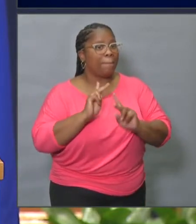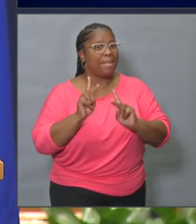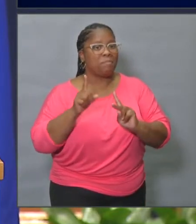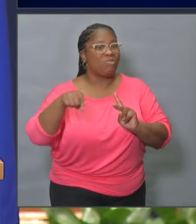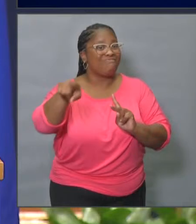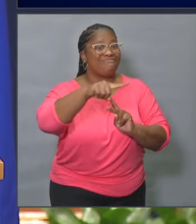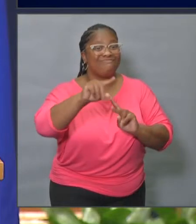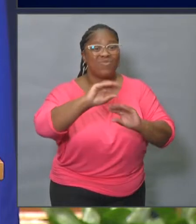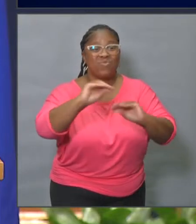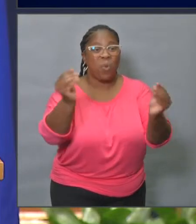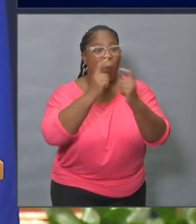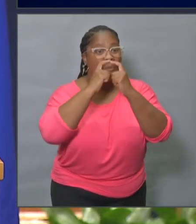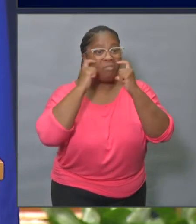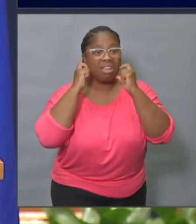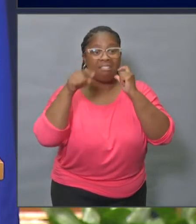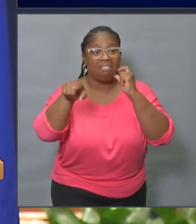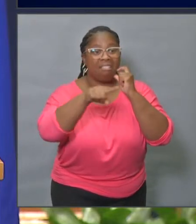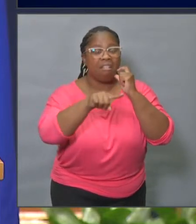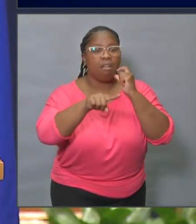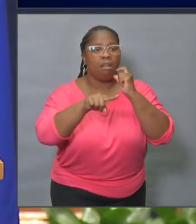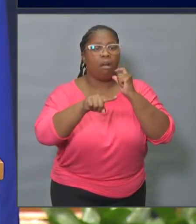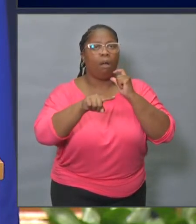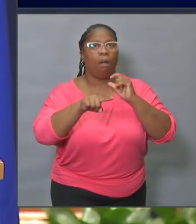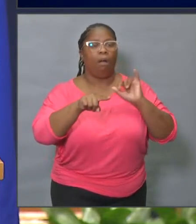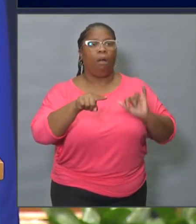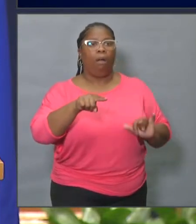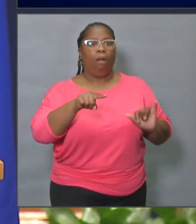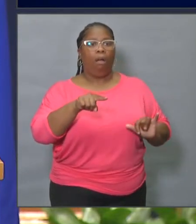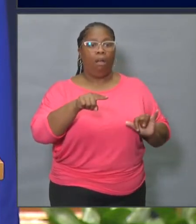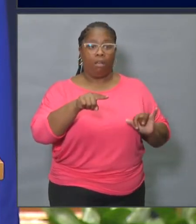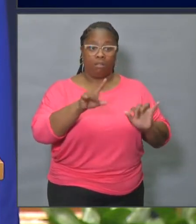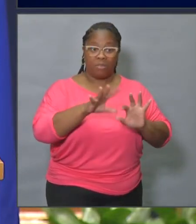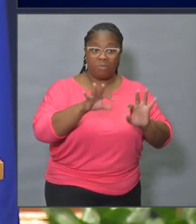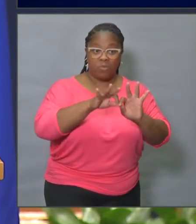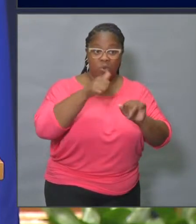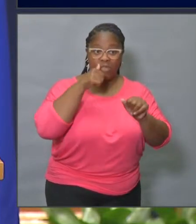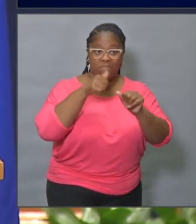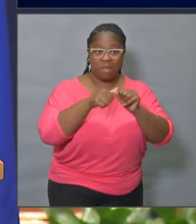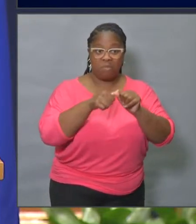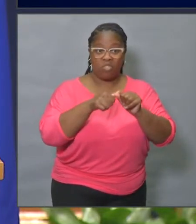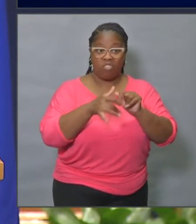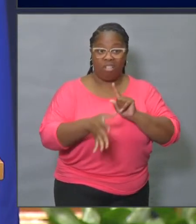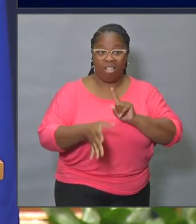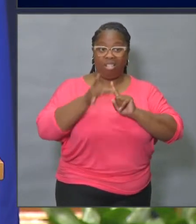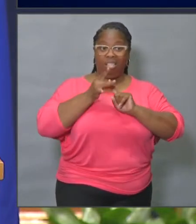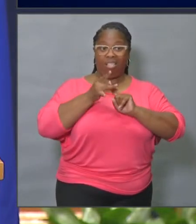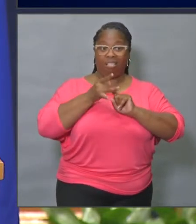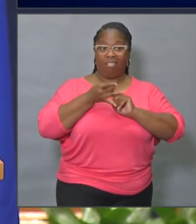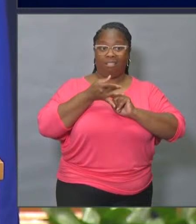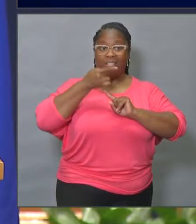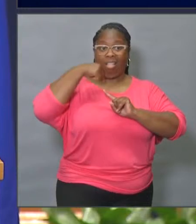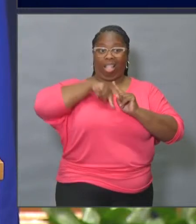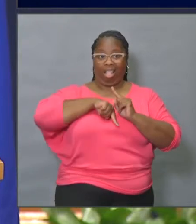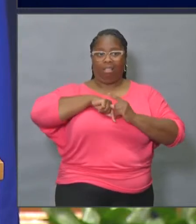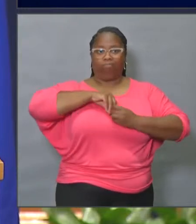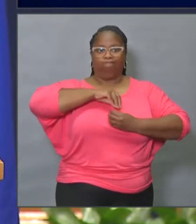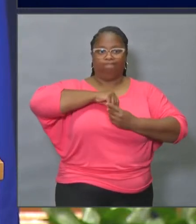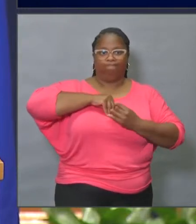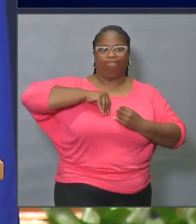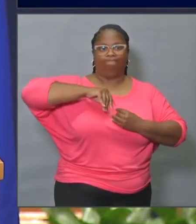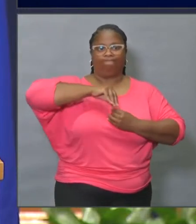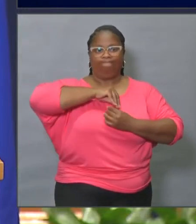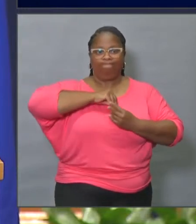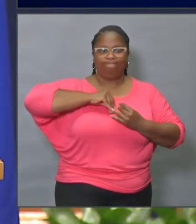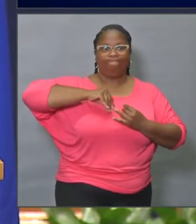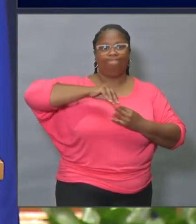face coverings, please remember that this virus has a long incubation period, and it will be important for you to remain